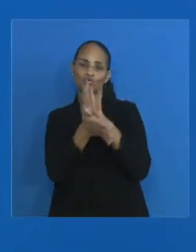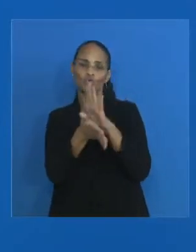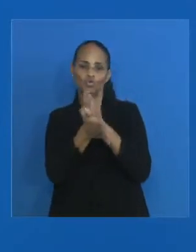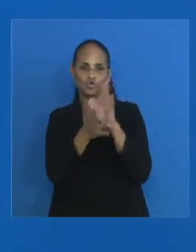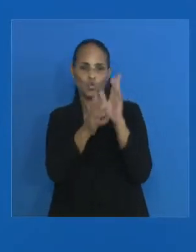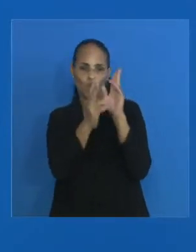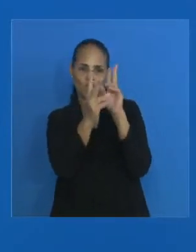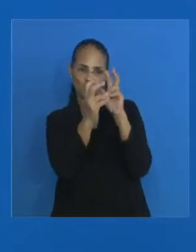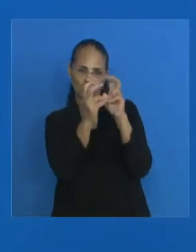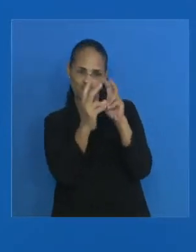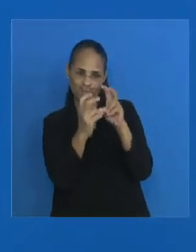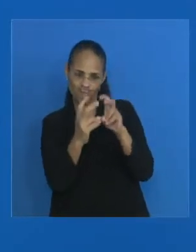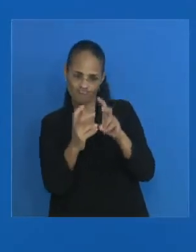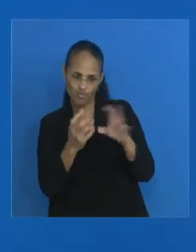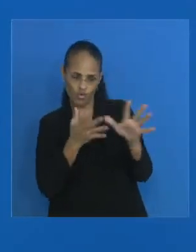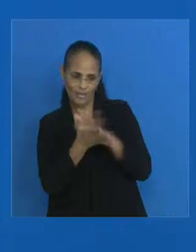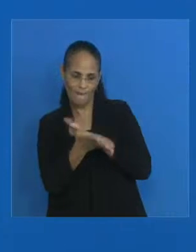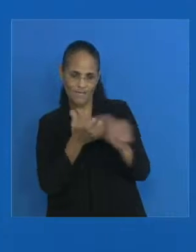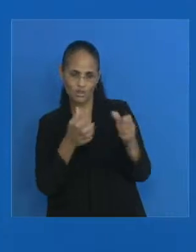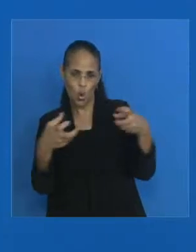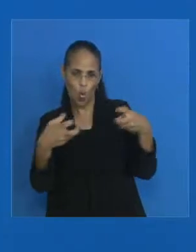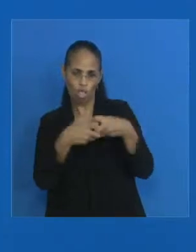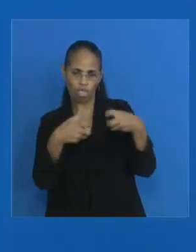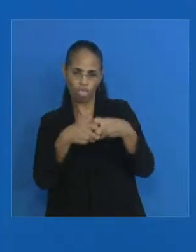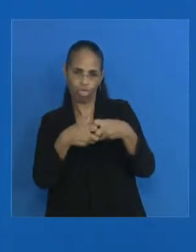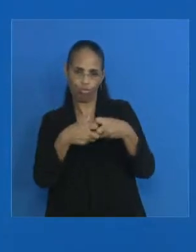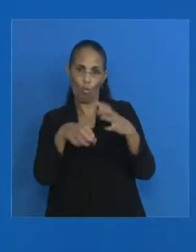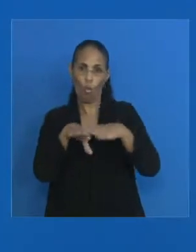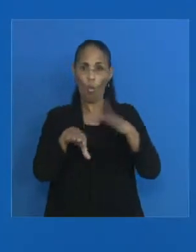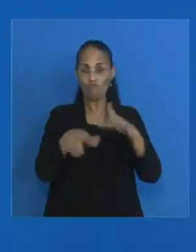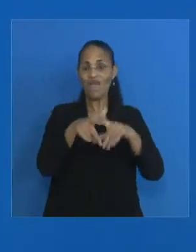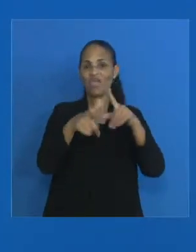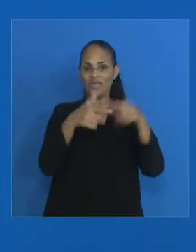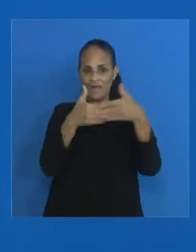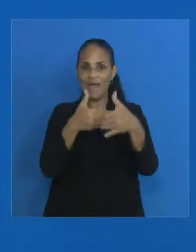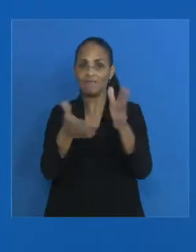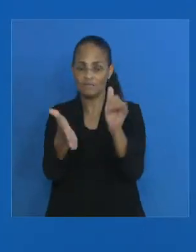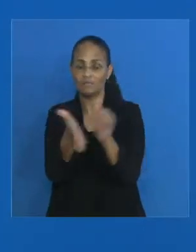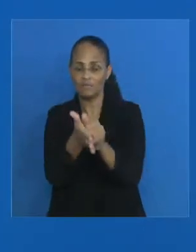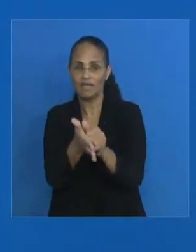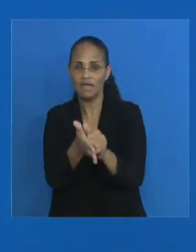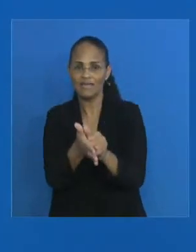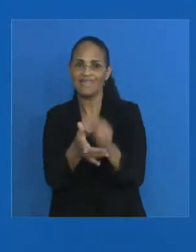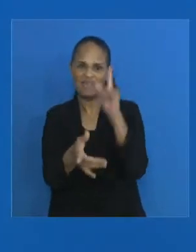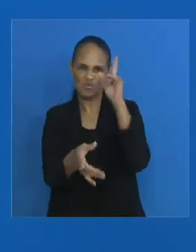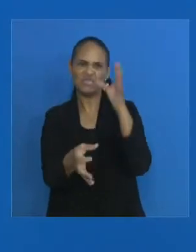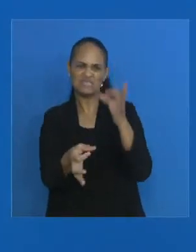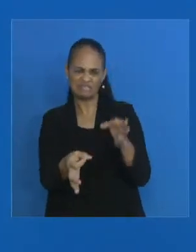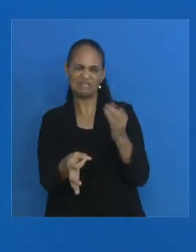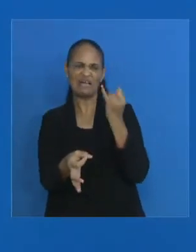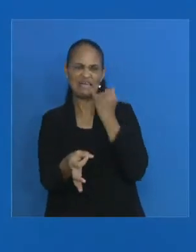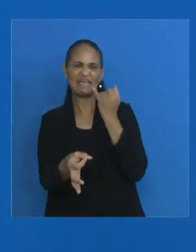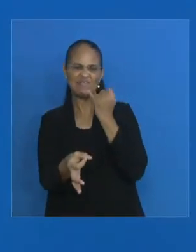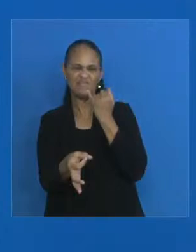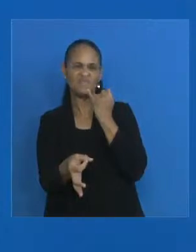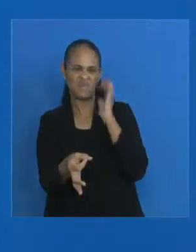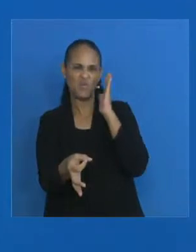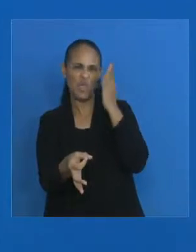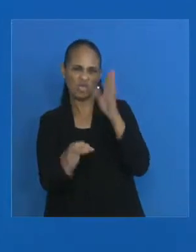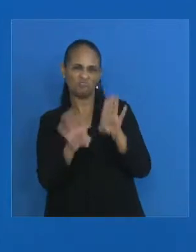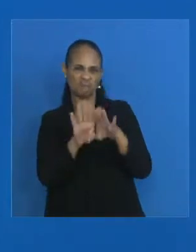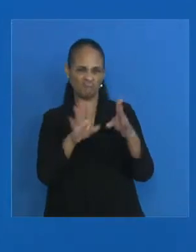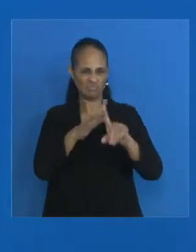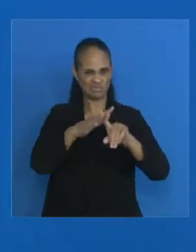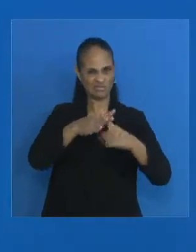any damage or major utility outages, and following that assessment, a determination will be made regarding the opening